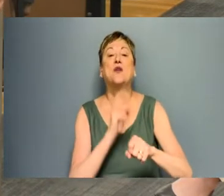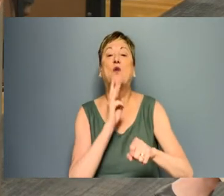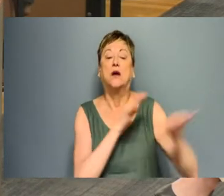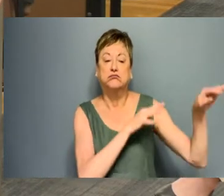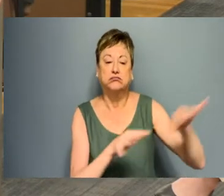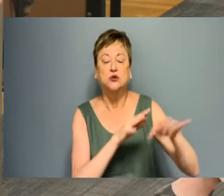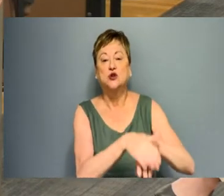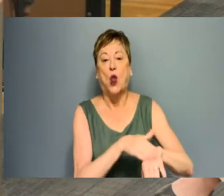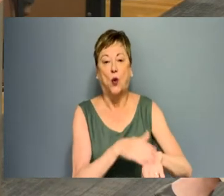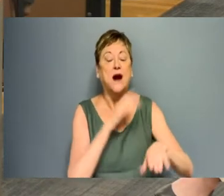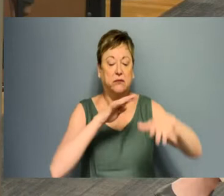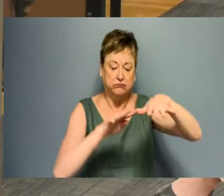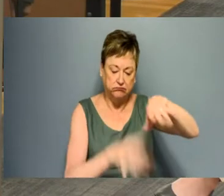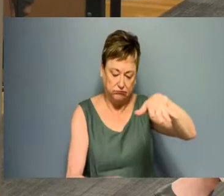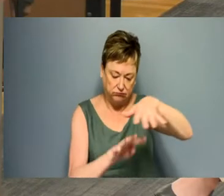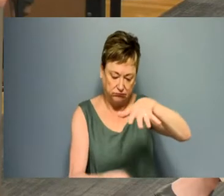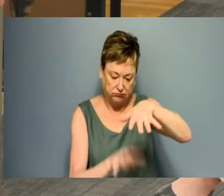out